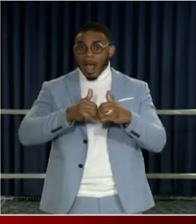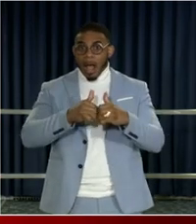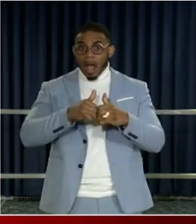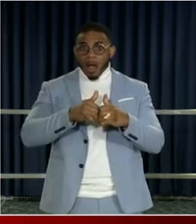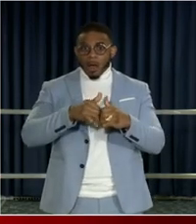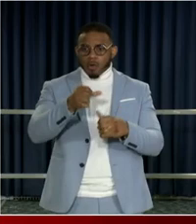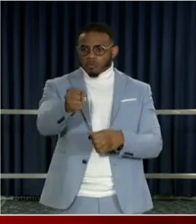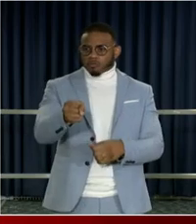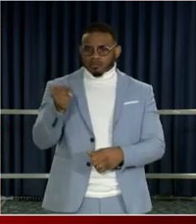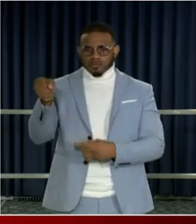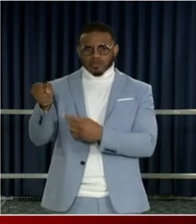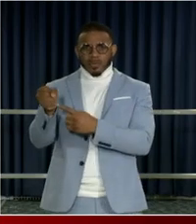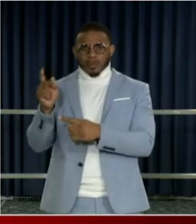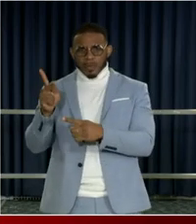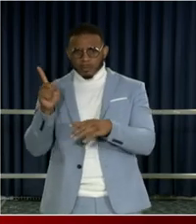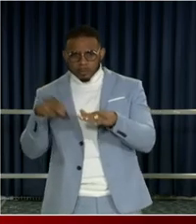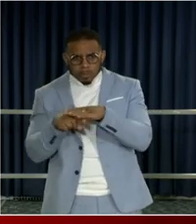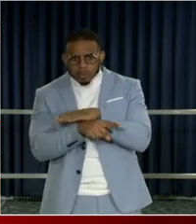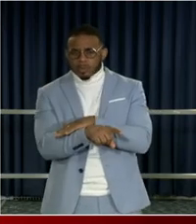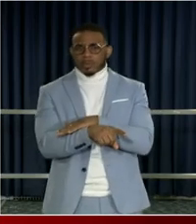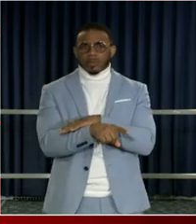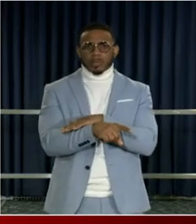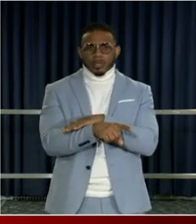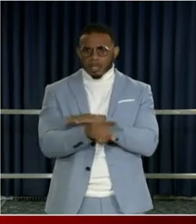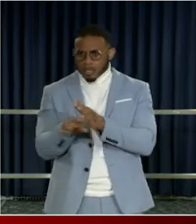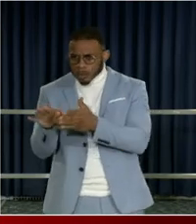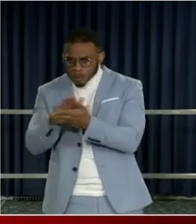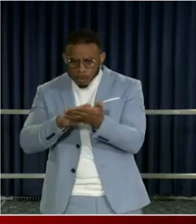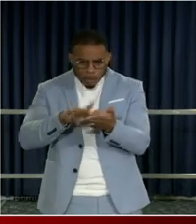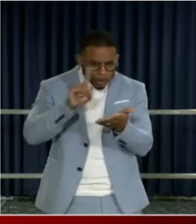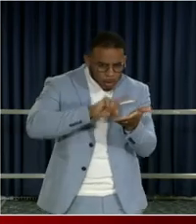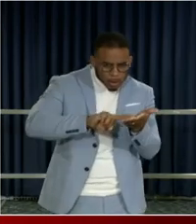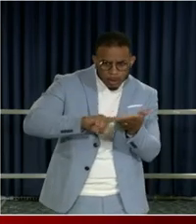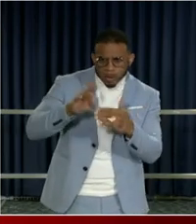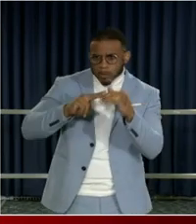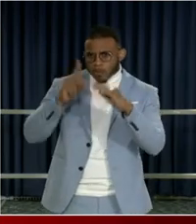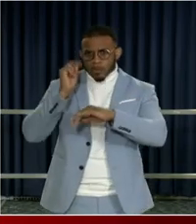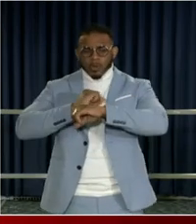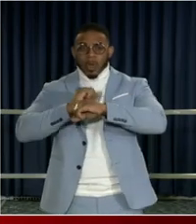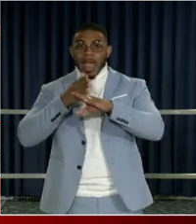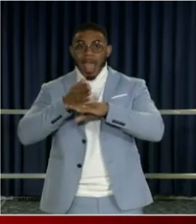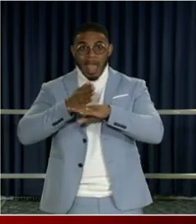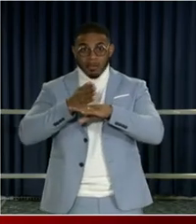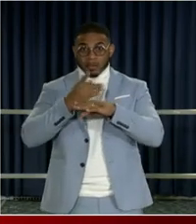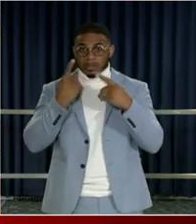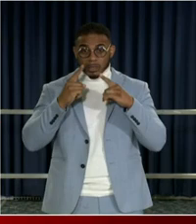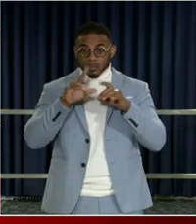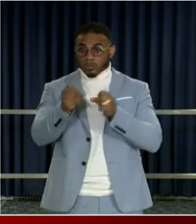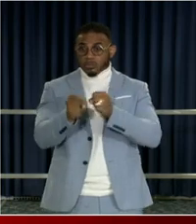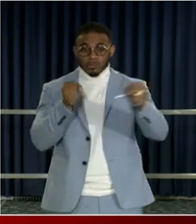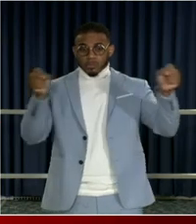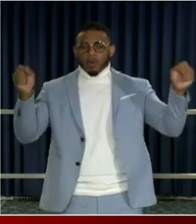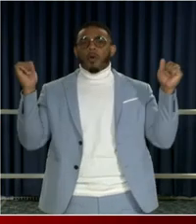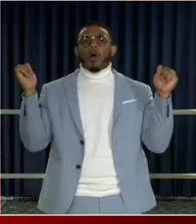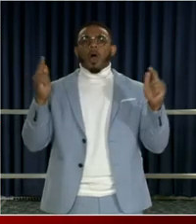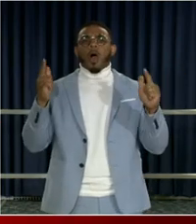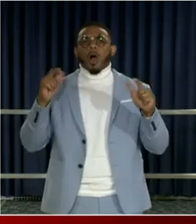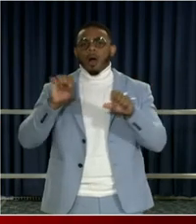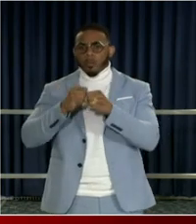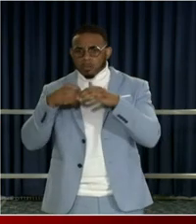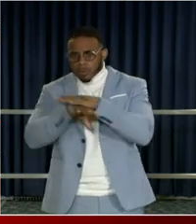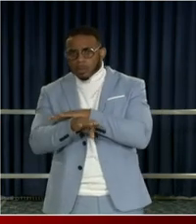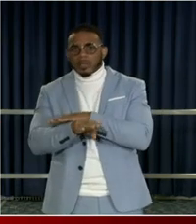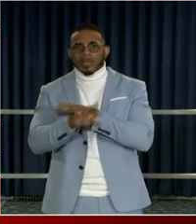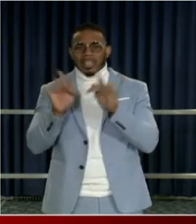removing trespassers and sweeping the building for security. After we successfully removed all trespassers and cleared the